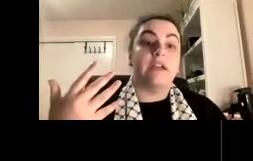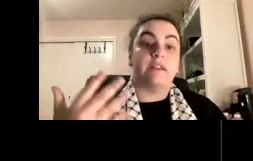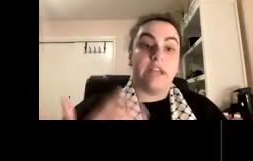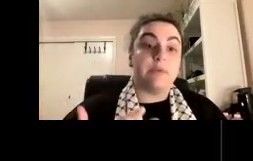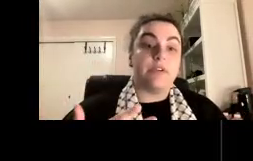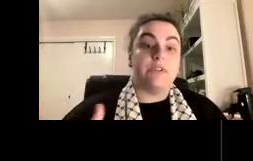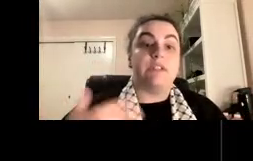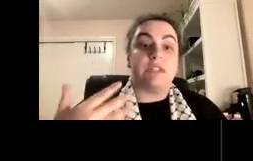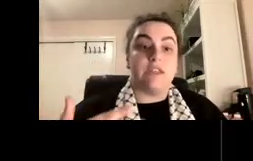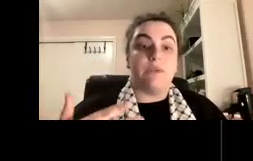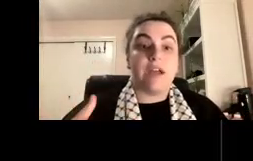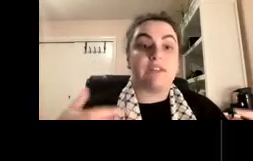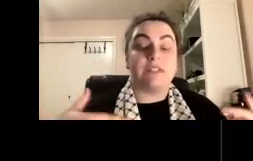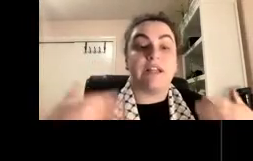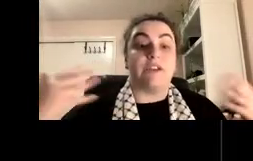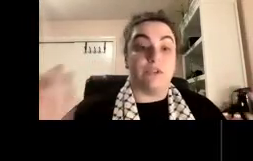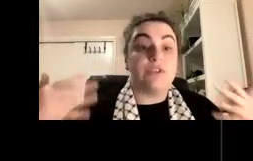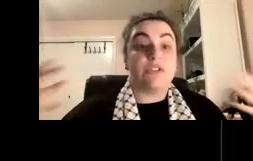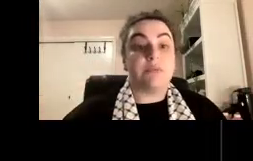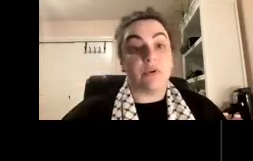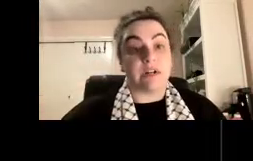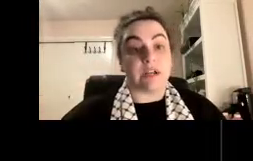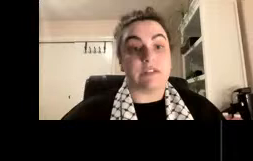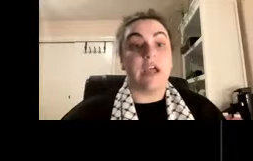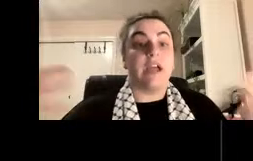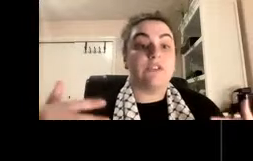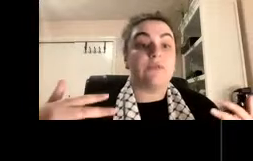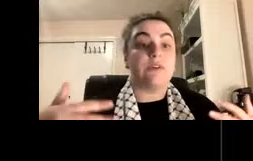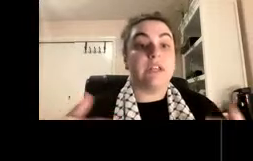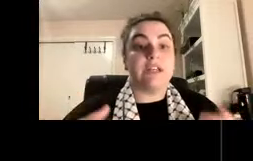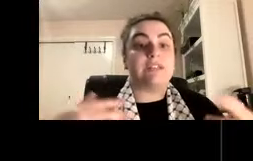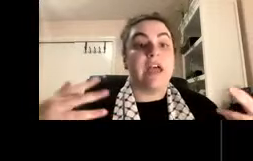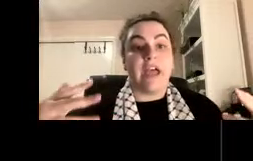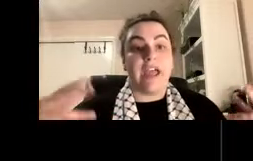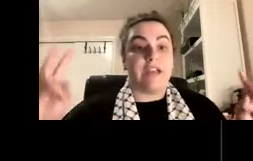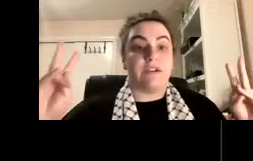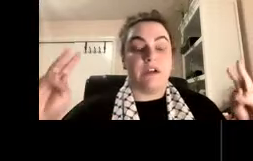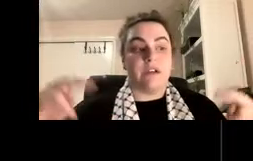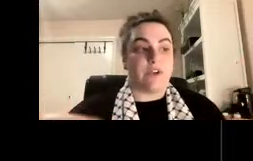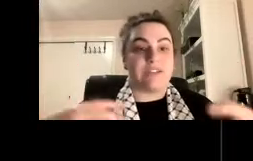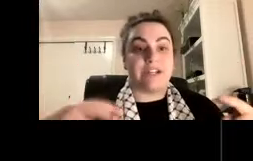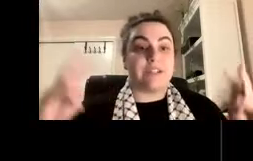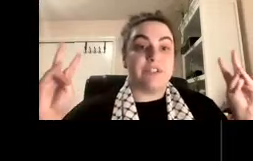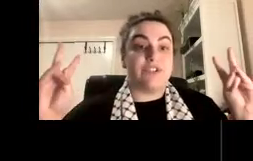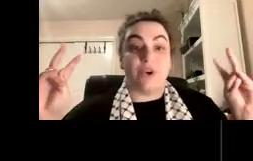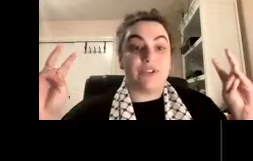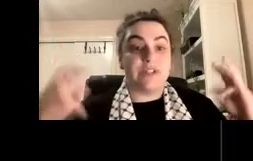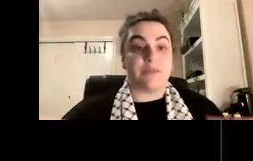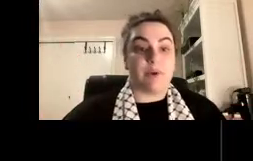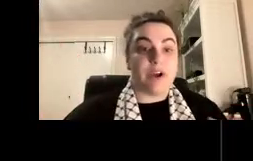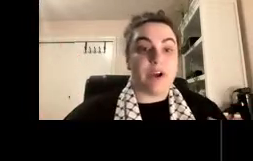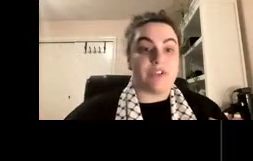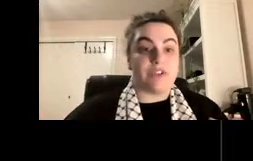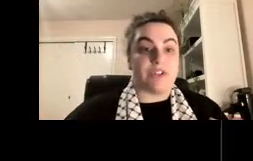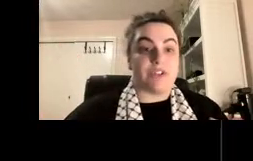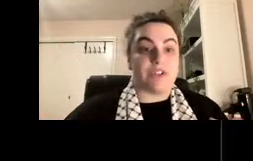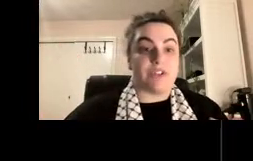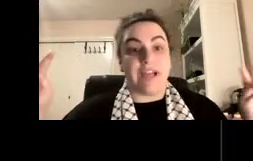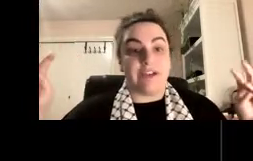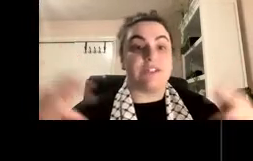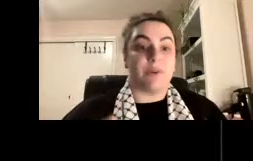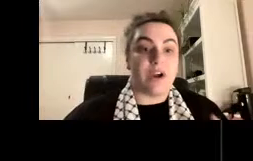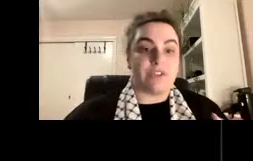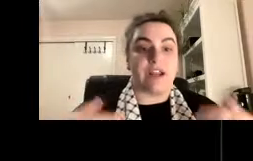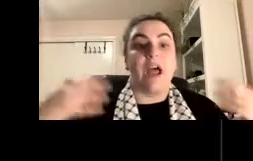with labor unions in the US and said, like, you should support us. Israel is a ostensibly socialist project. It is a